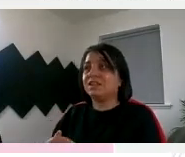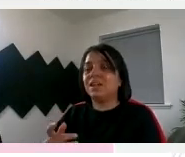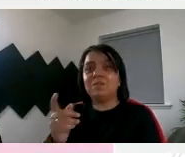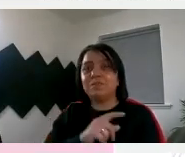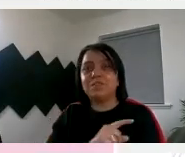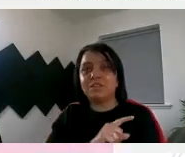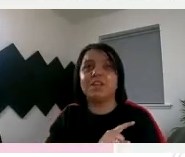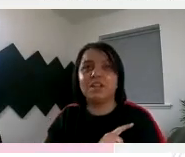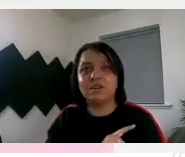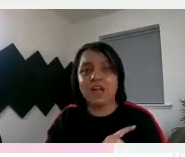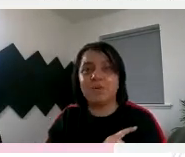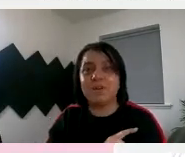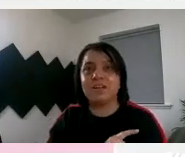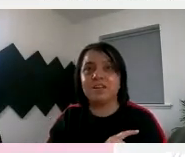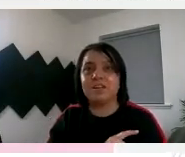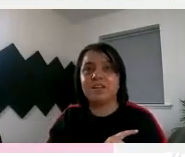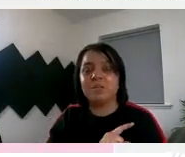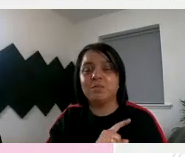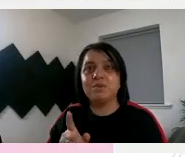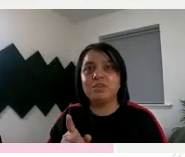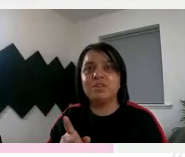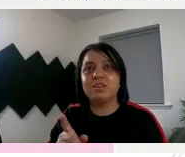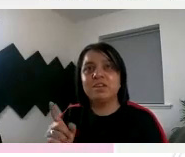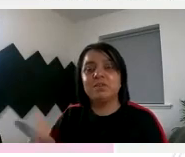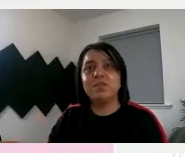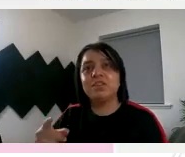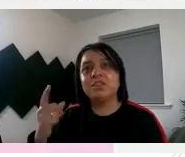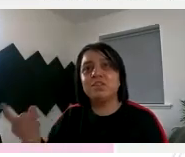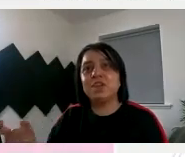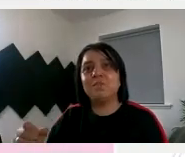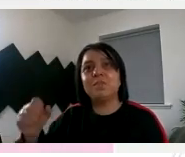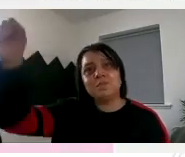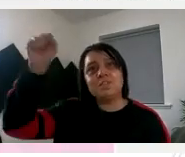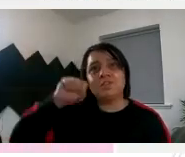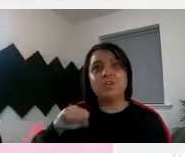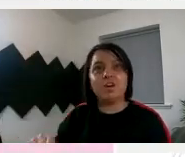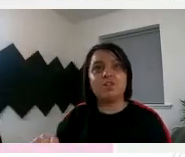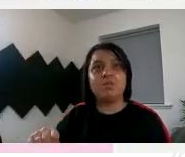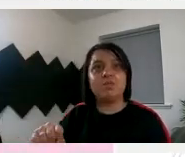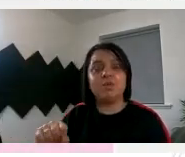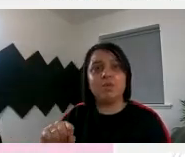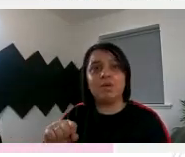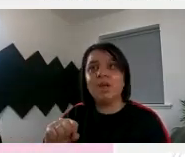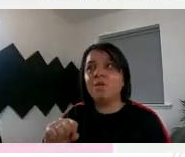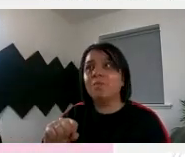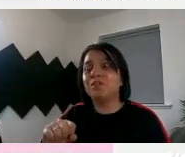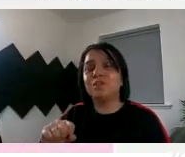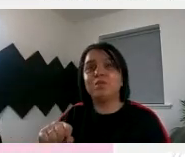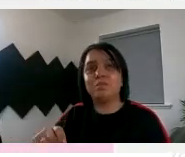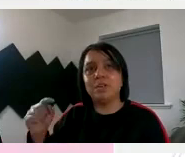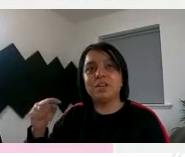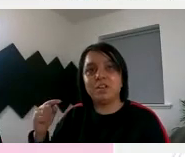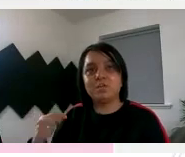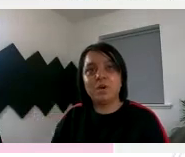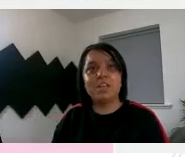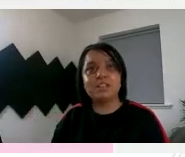that. Like that little game we played, boot. Boot in the UK means a boot of a car, but it can also